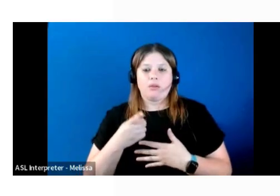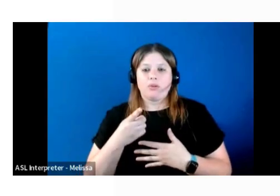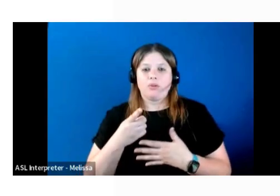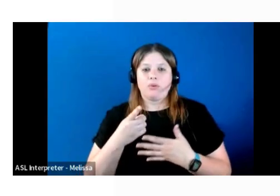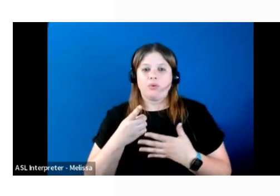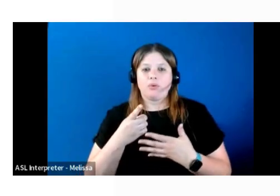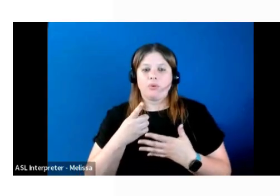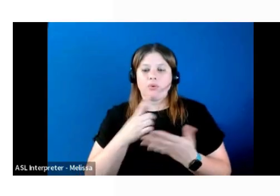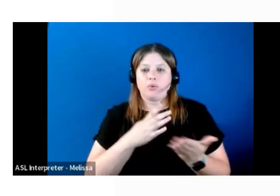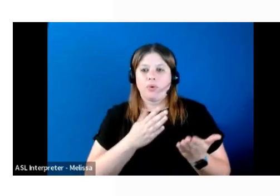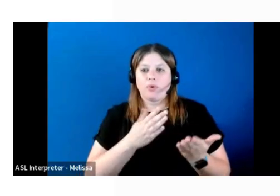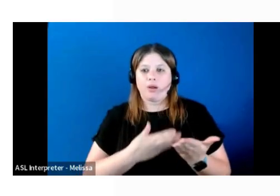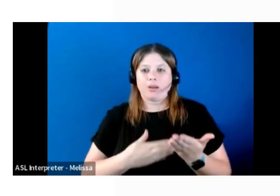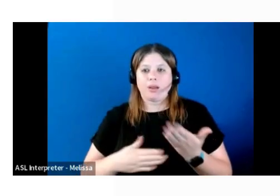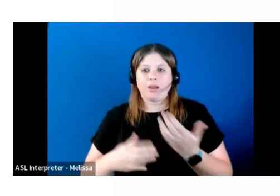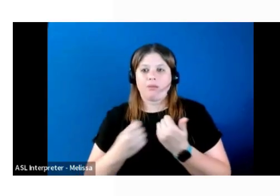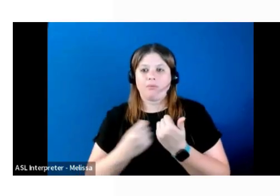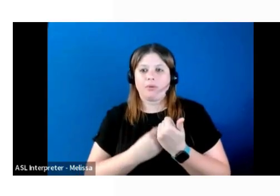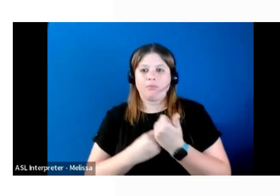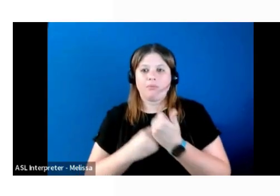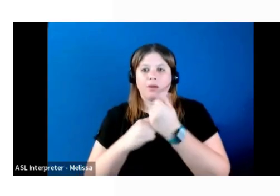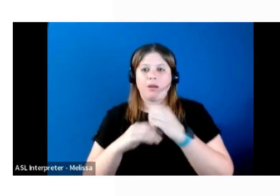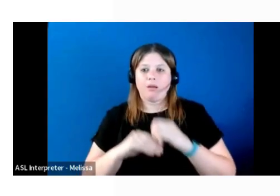ground beneath.